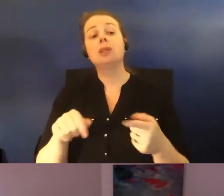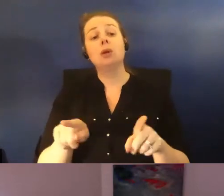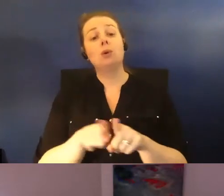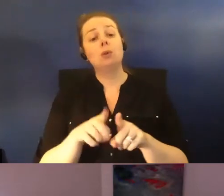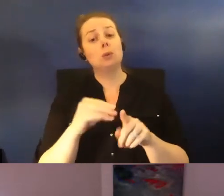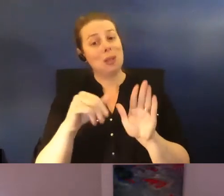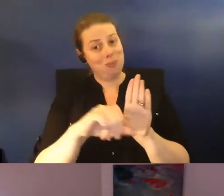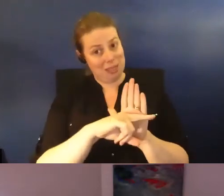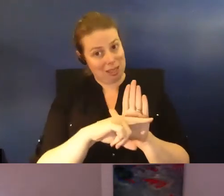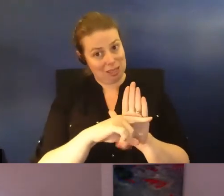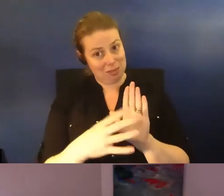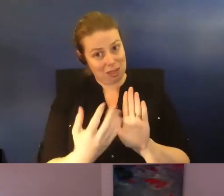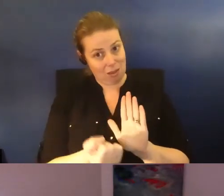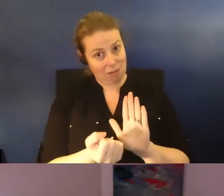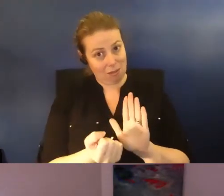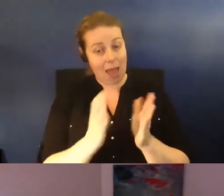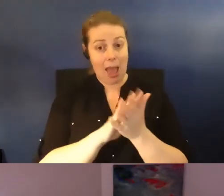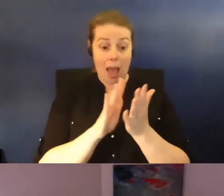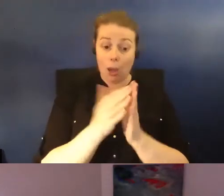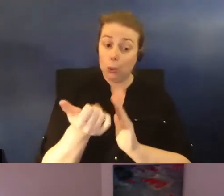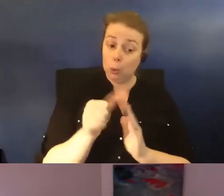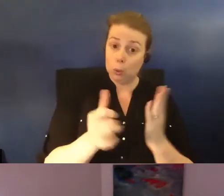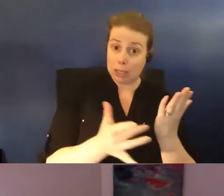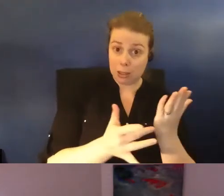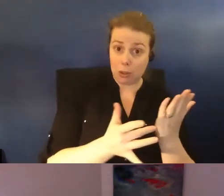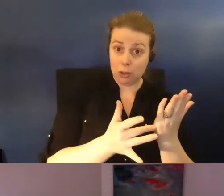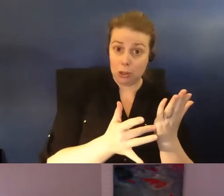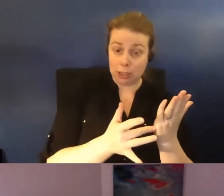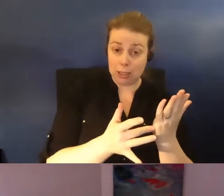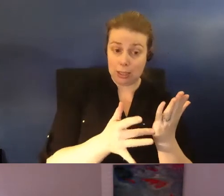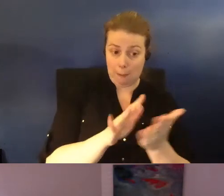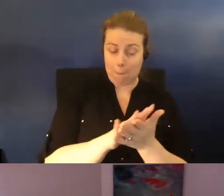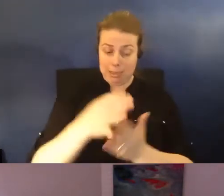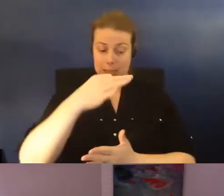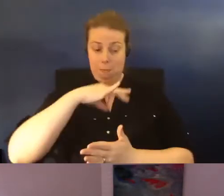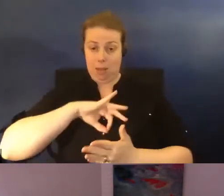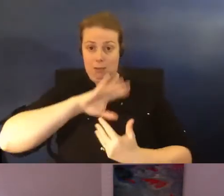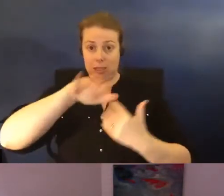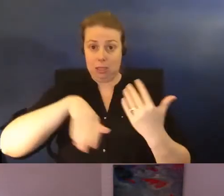negatives. It's the way we use that technology is how we can benefit society as a whole.